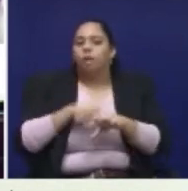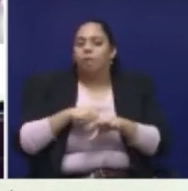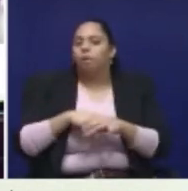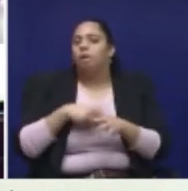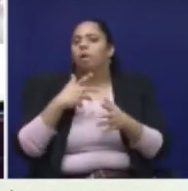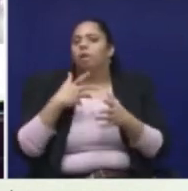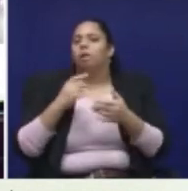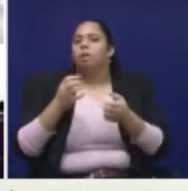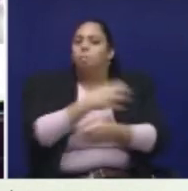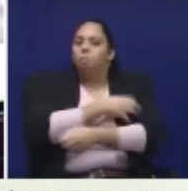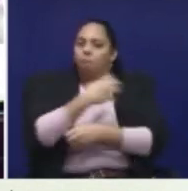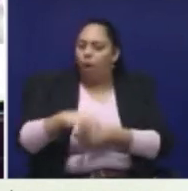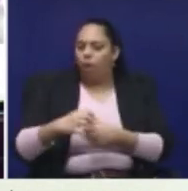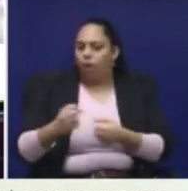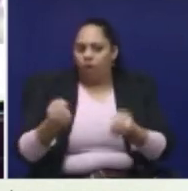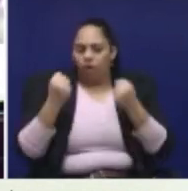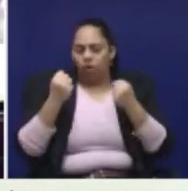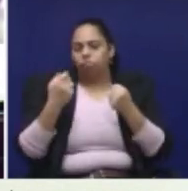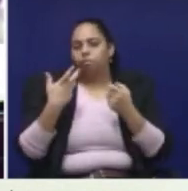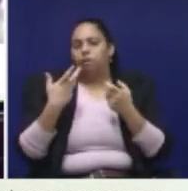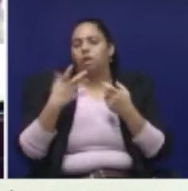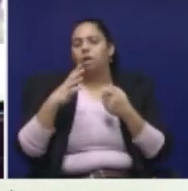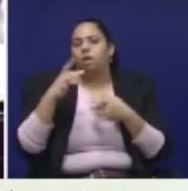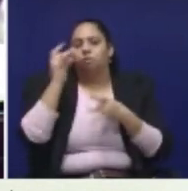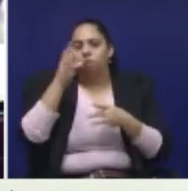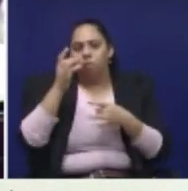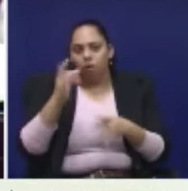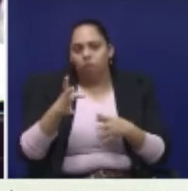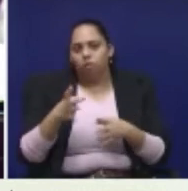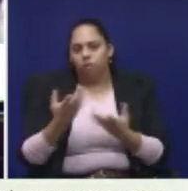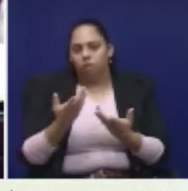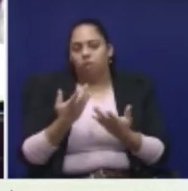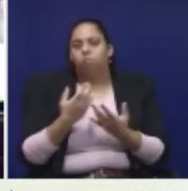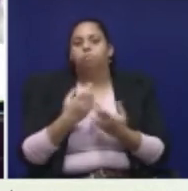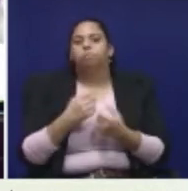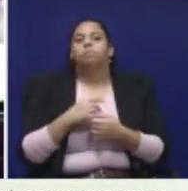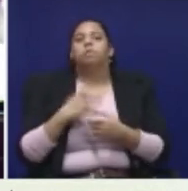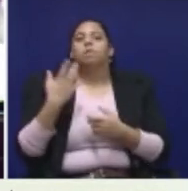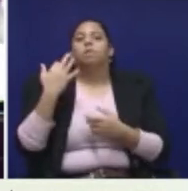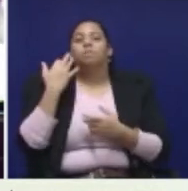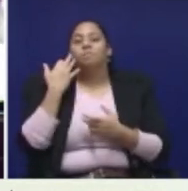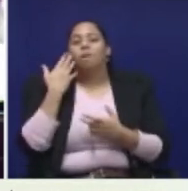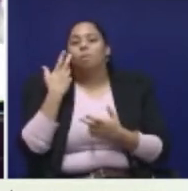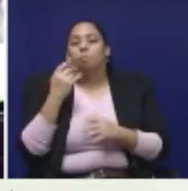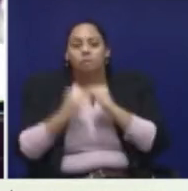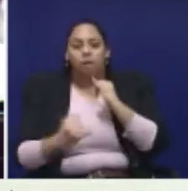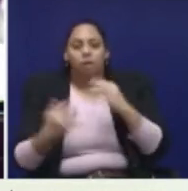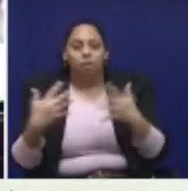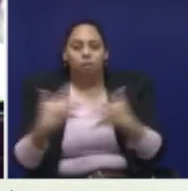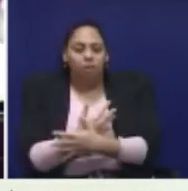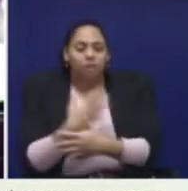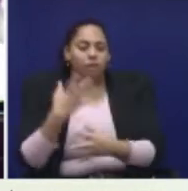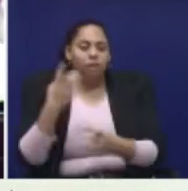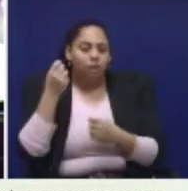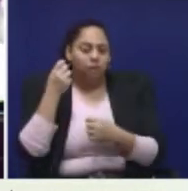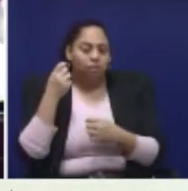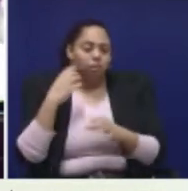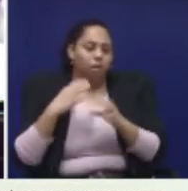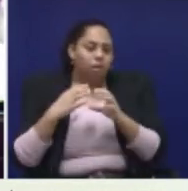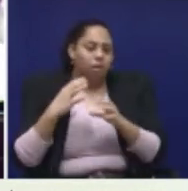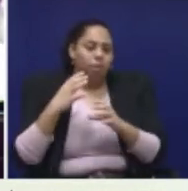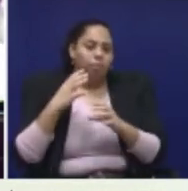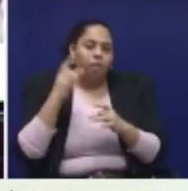and empowering information. In an era marked by disinformation, misinformation,